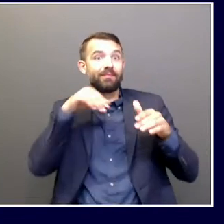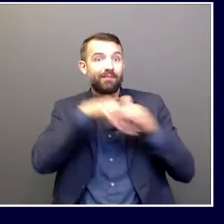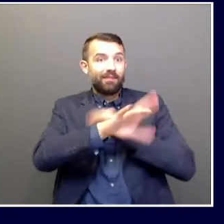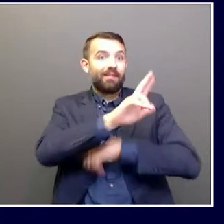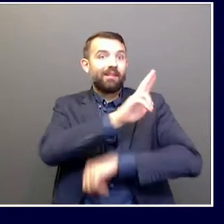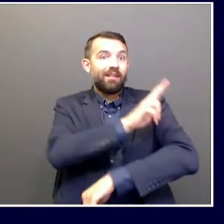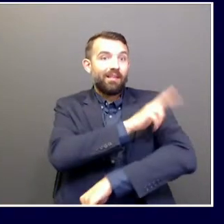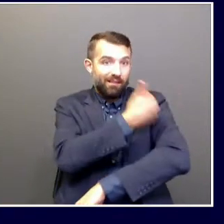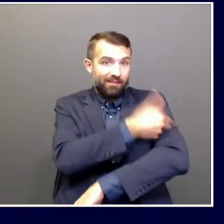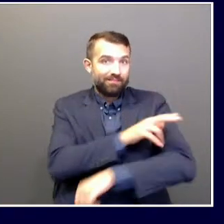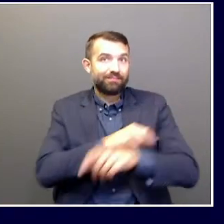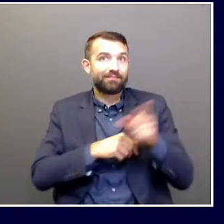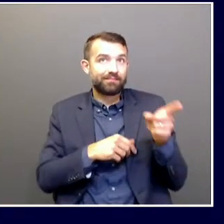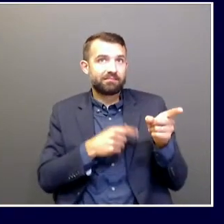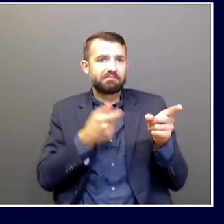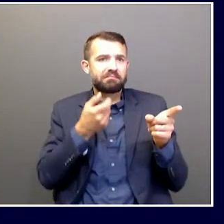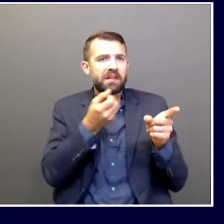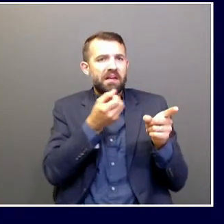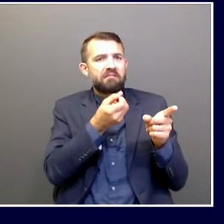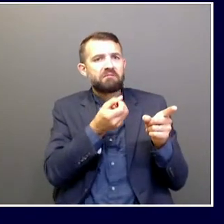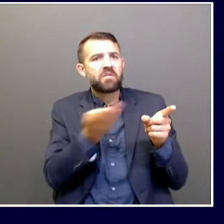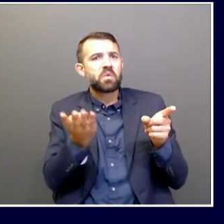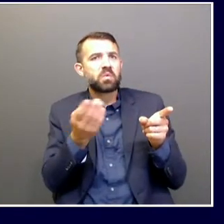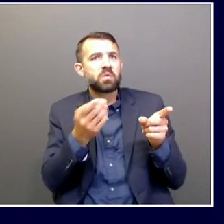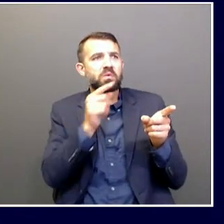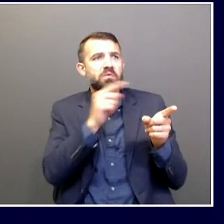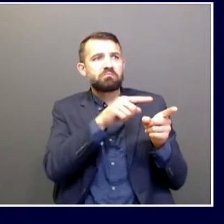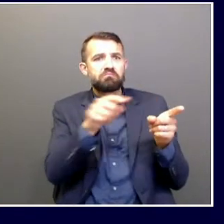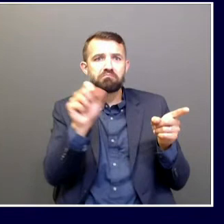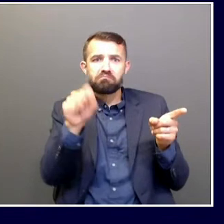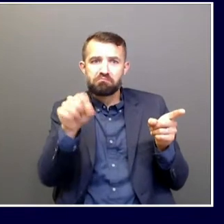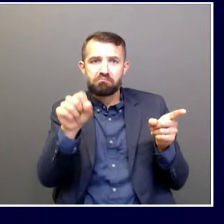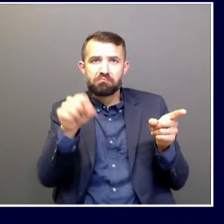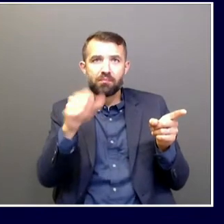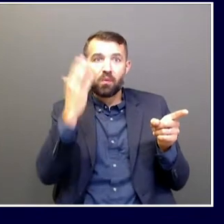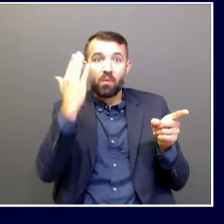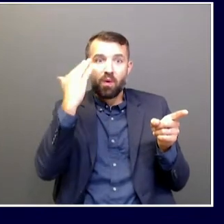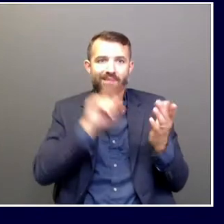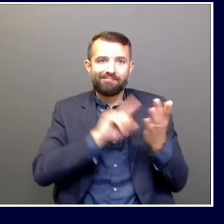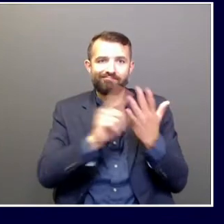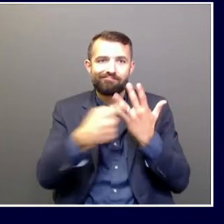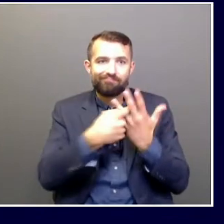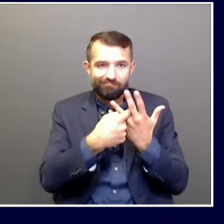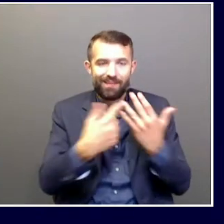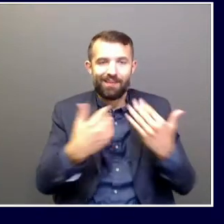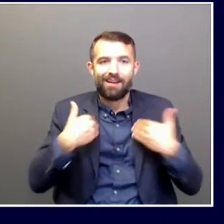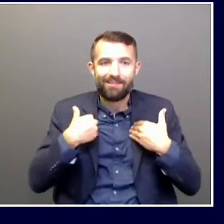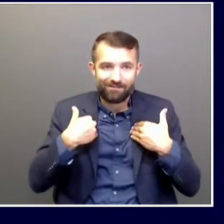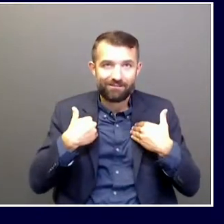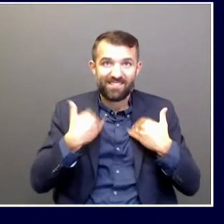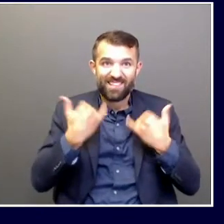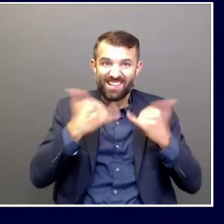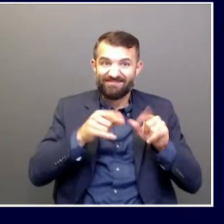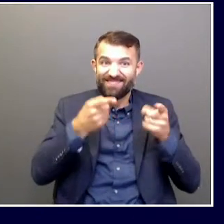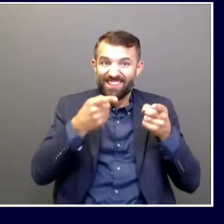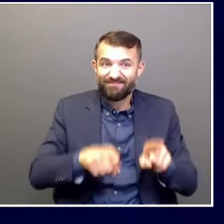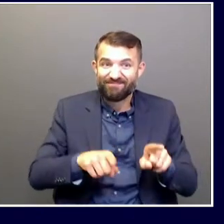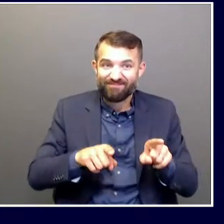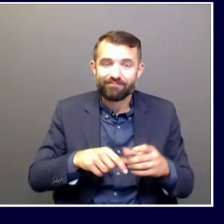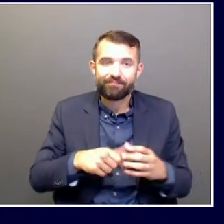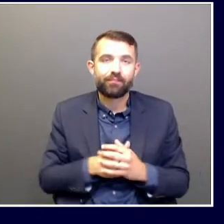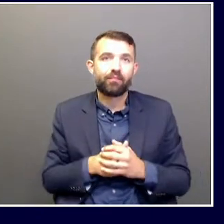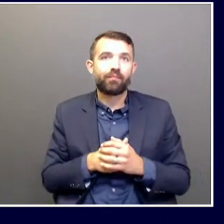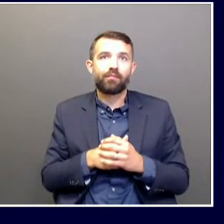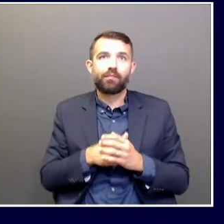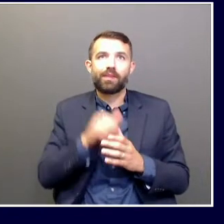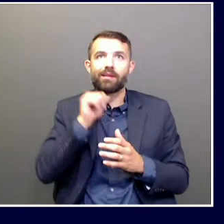just paradoxically a function of the fact that we've got a lot of vaccinated folks, and even uncommon breakthrough cases that